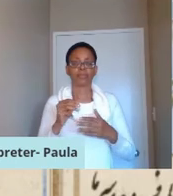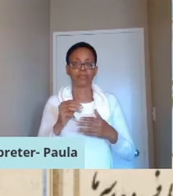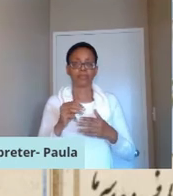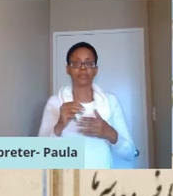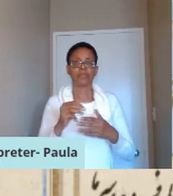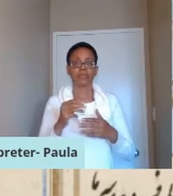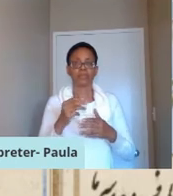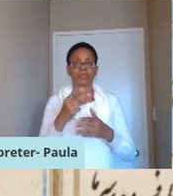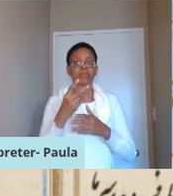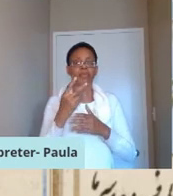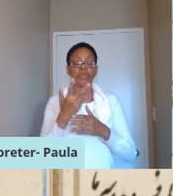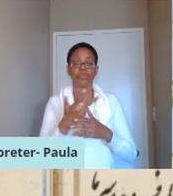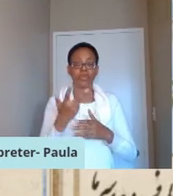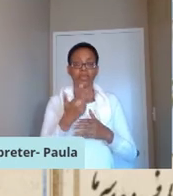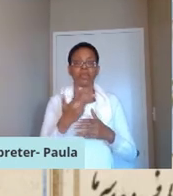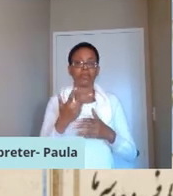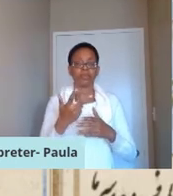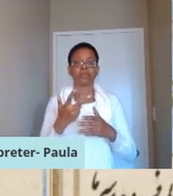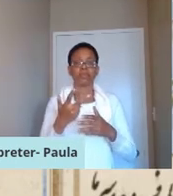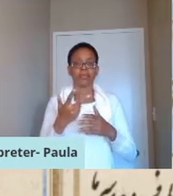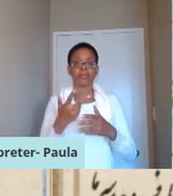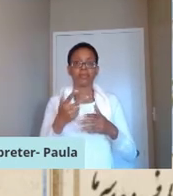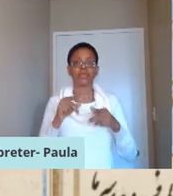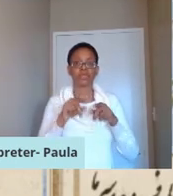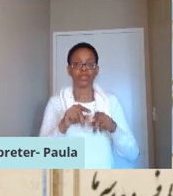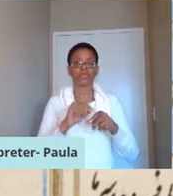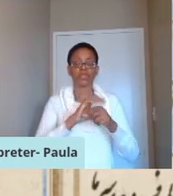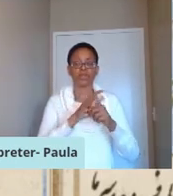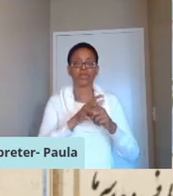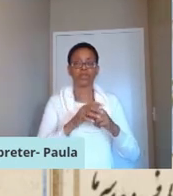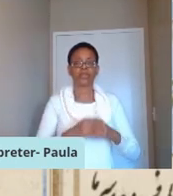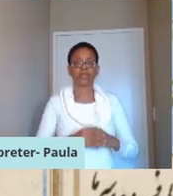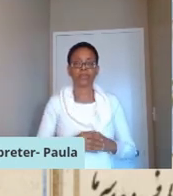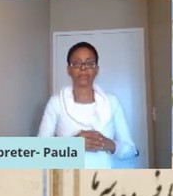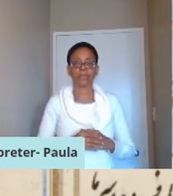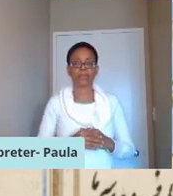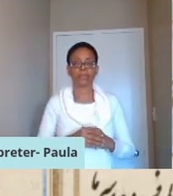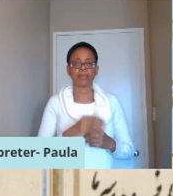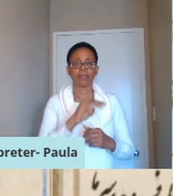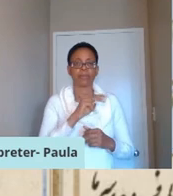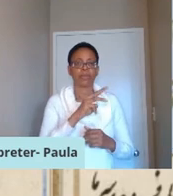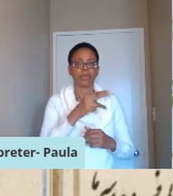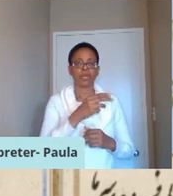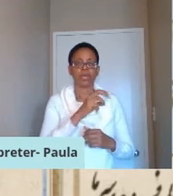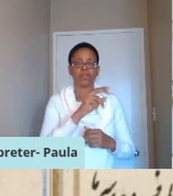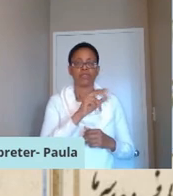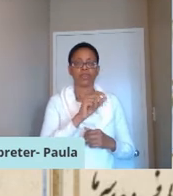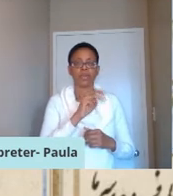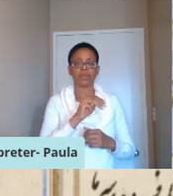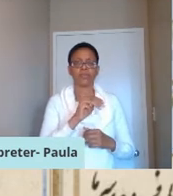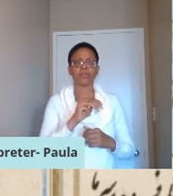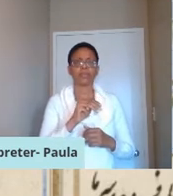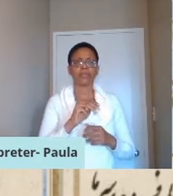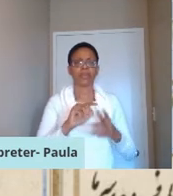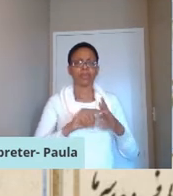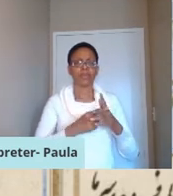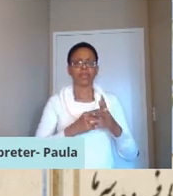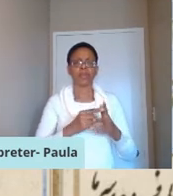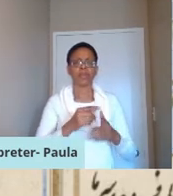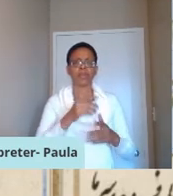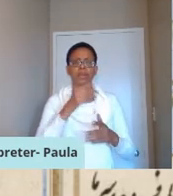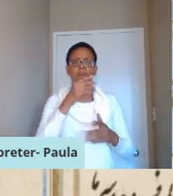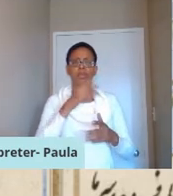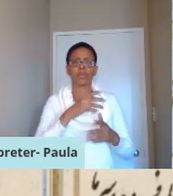in the COVID-19 as well. In the beginning of Muharram, I was approached by one